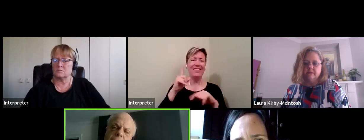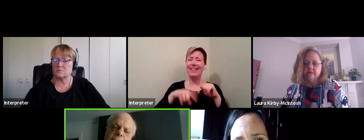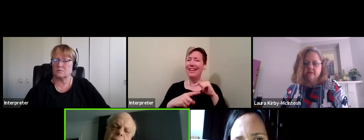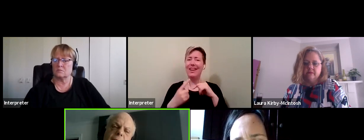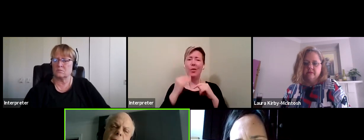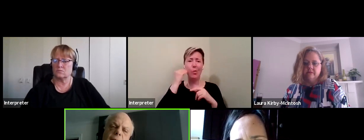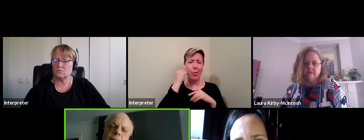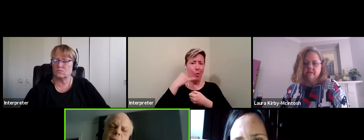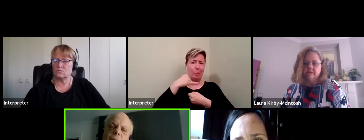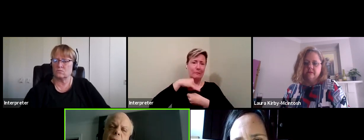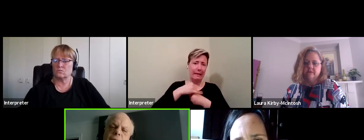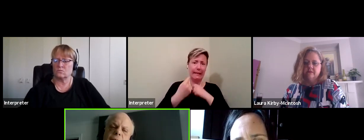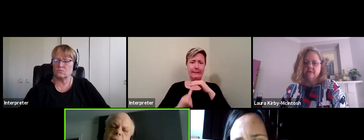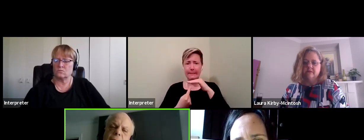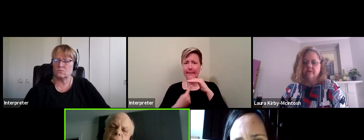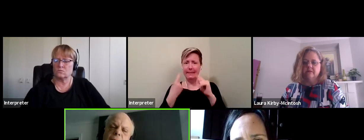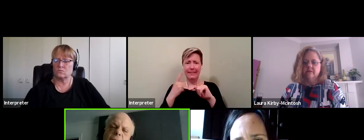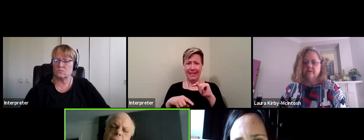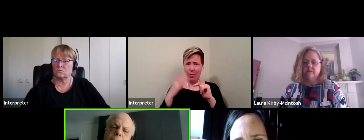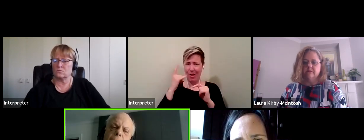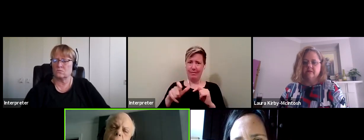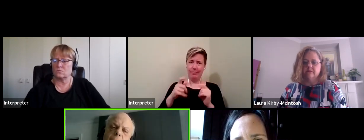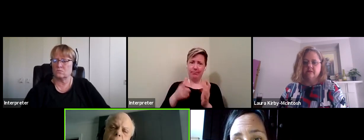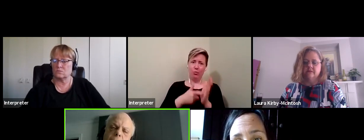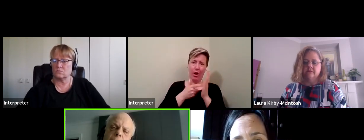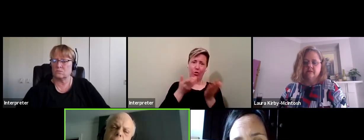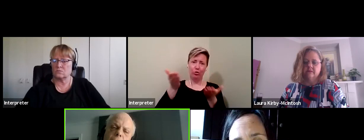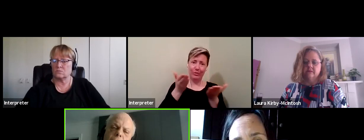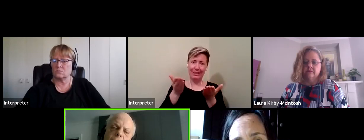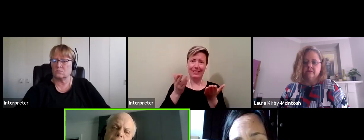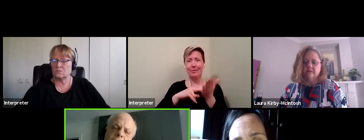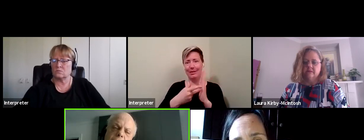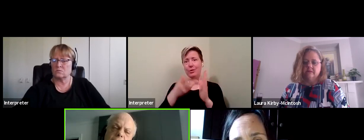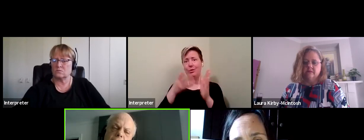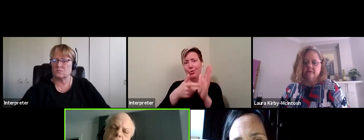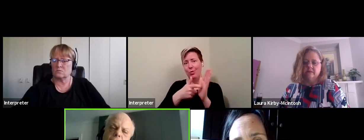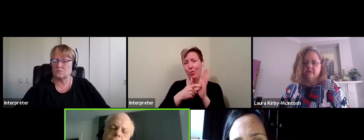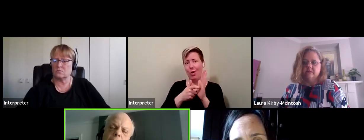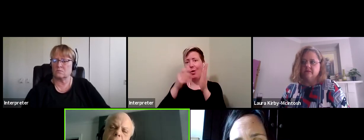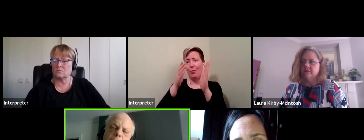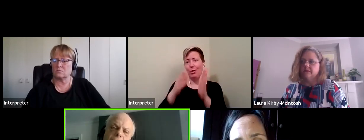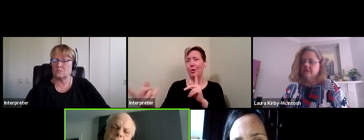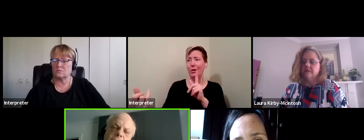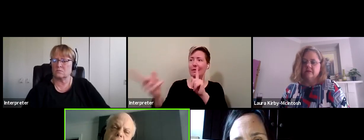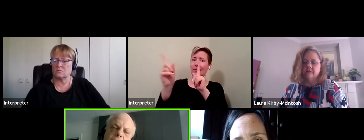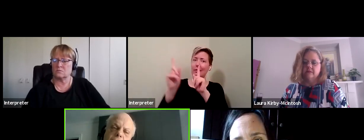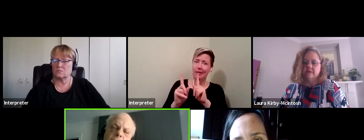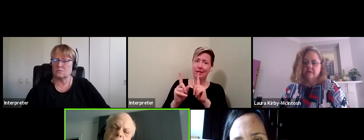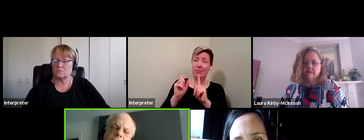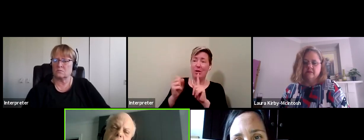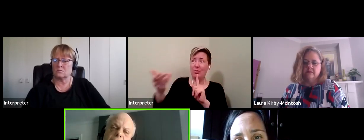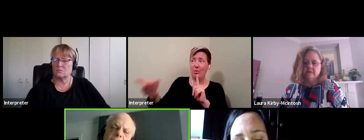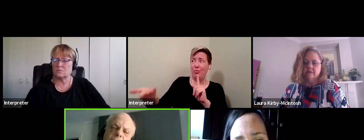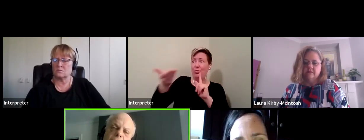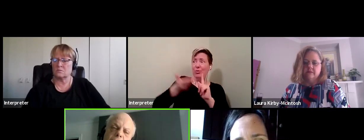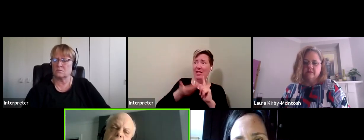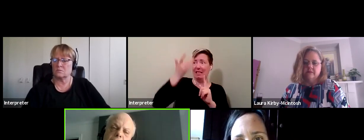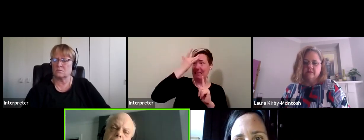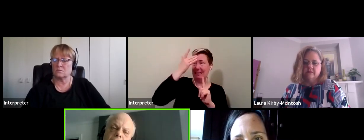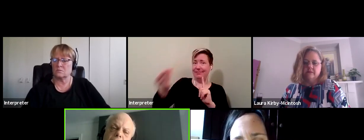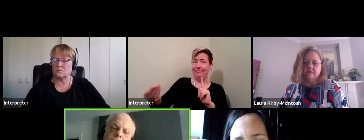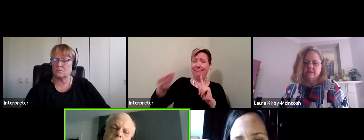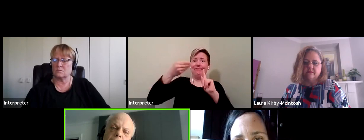services they need just to get through the day are the attendant care may bring the disease into their home because of the lack